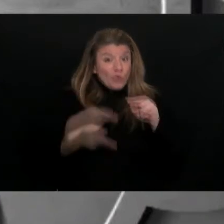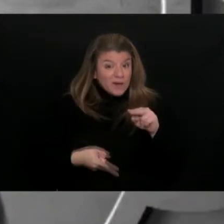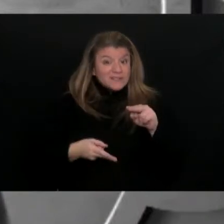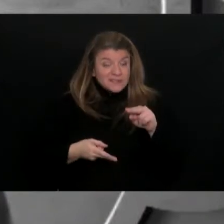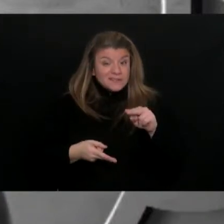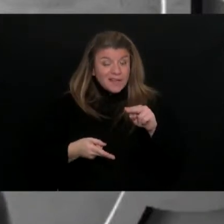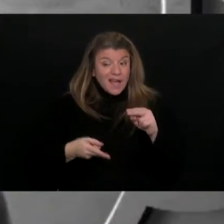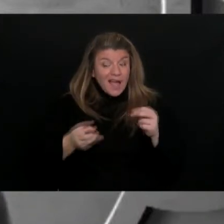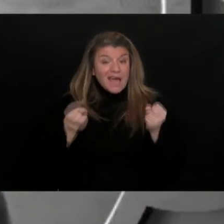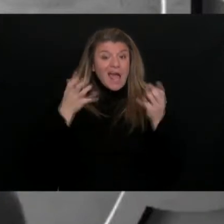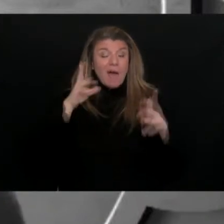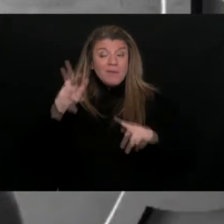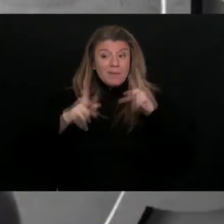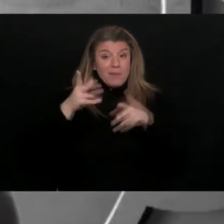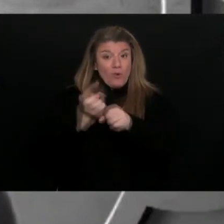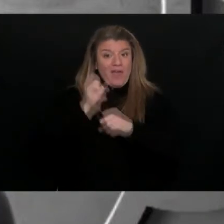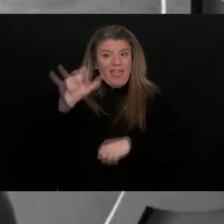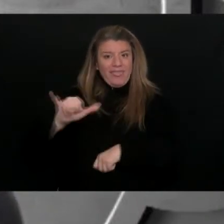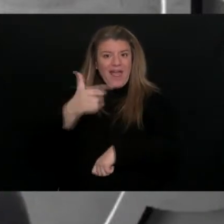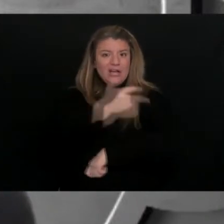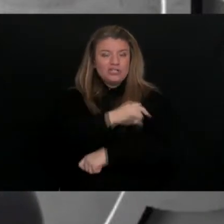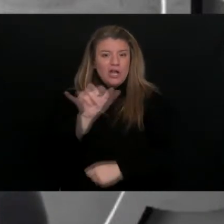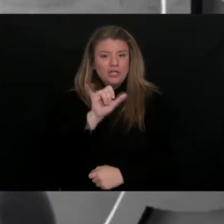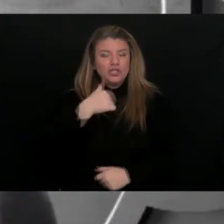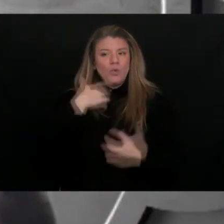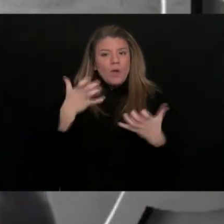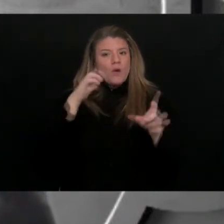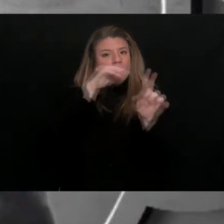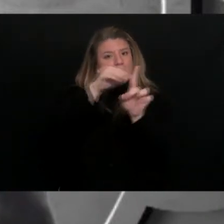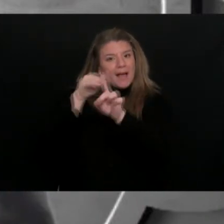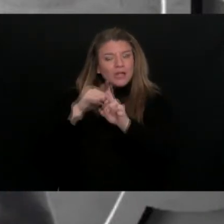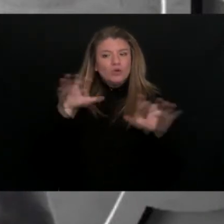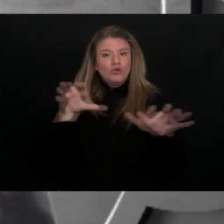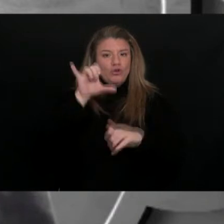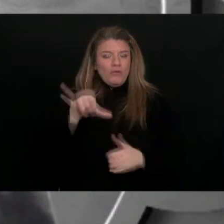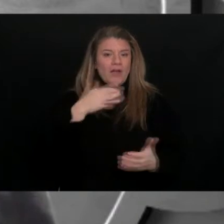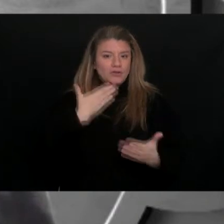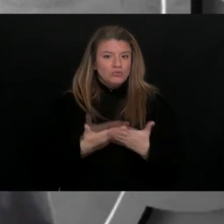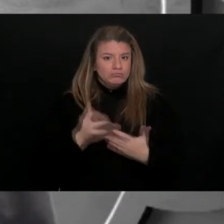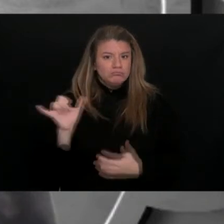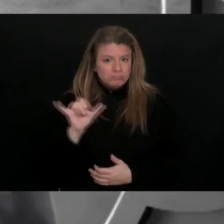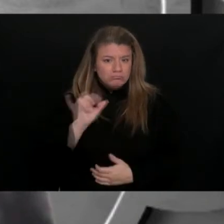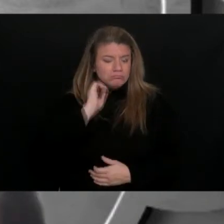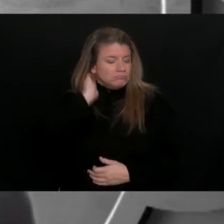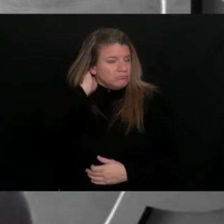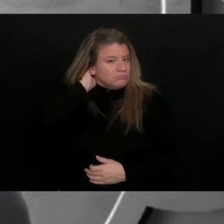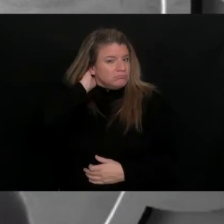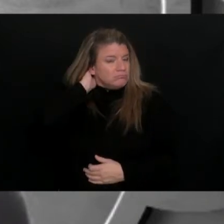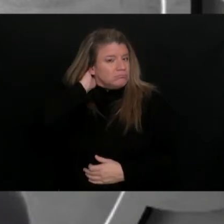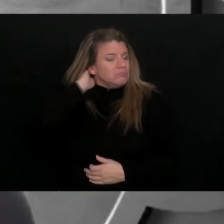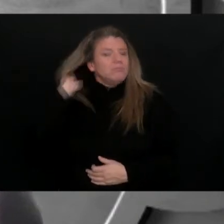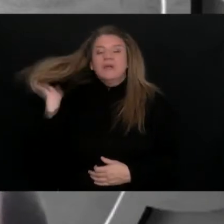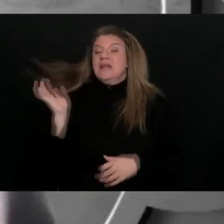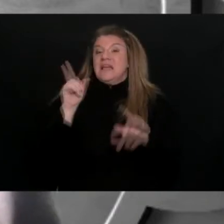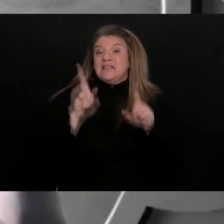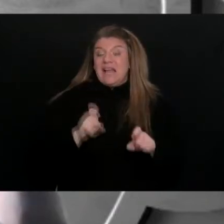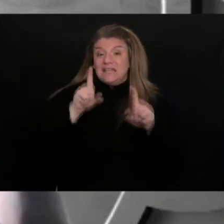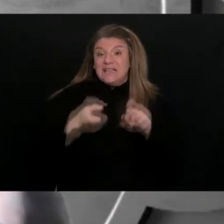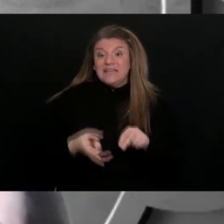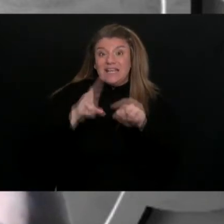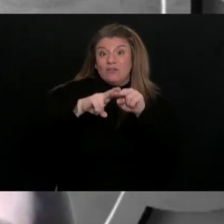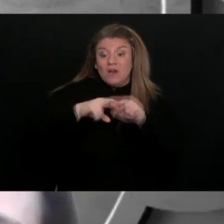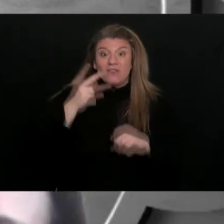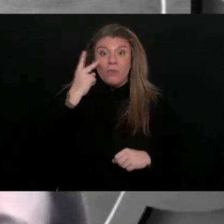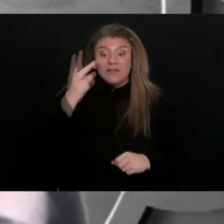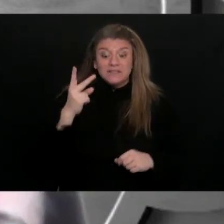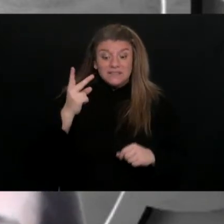people going out for the flu vaccines. And so we want to remind everyone to do that as well. Also, testing has increased. We've seen a lot of people going